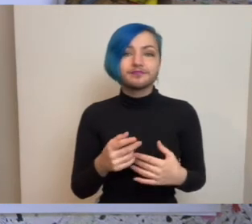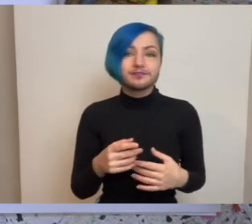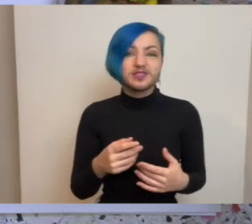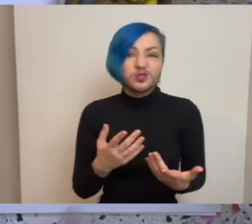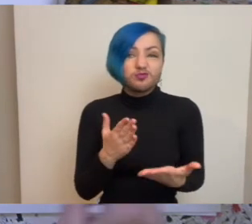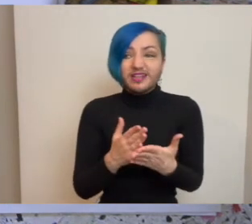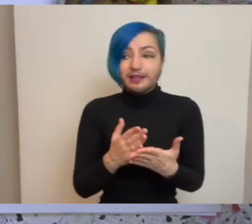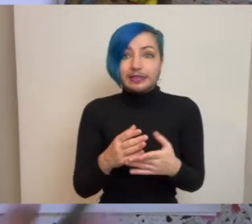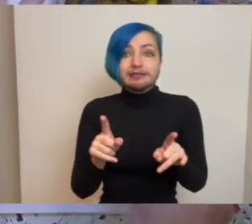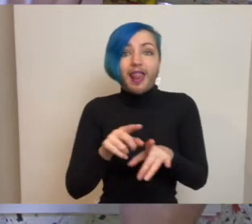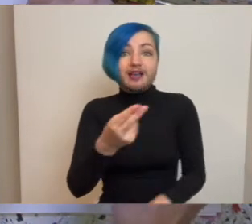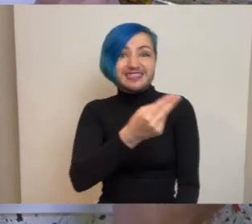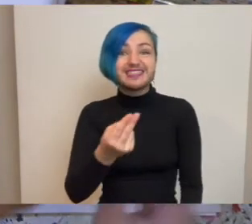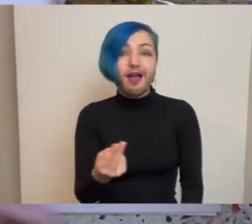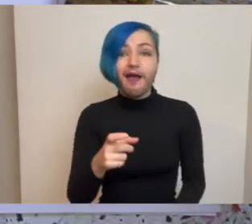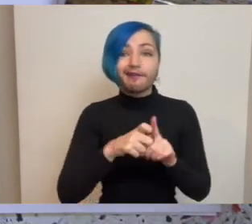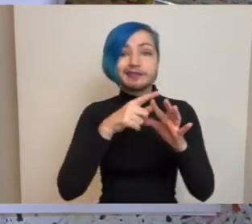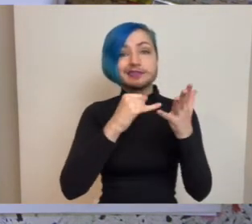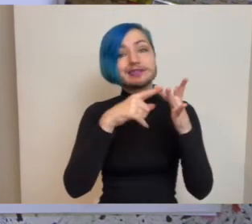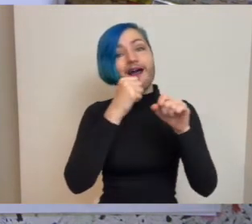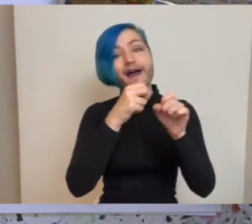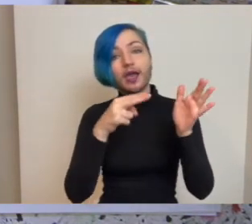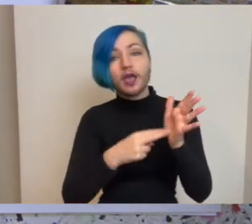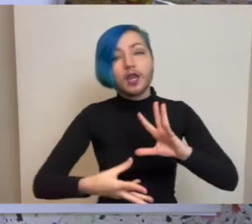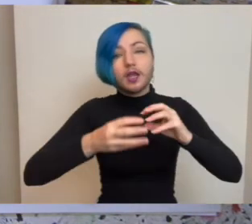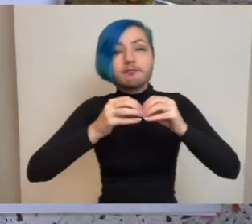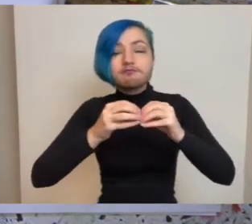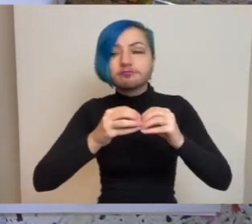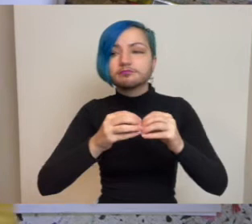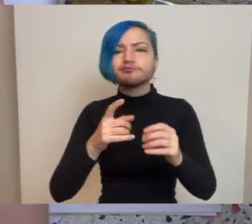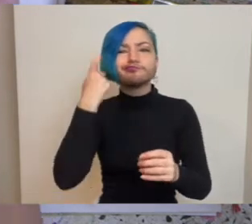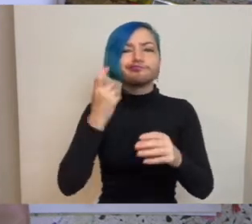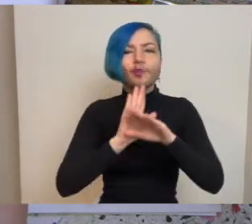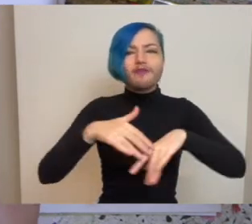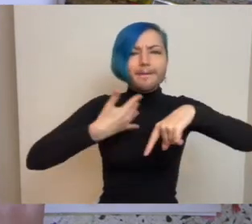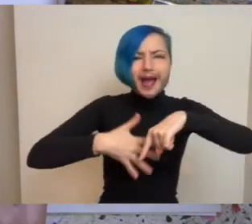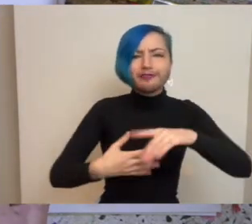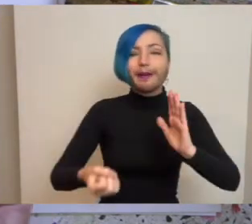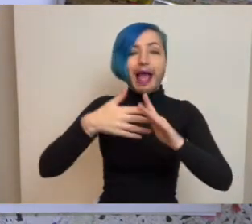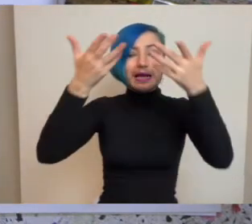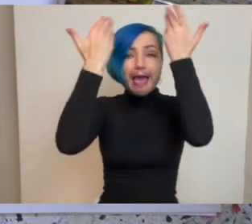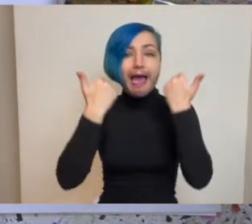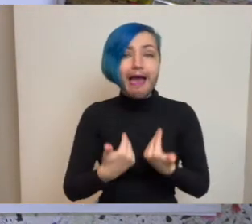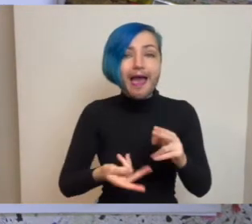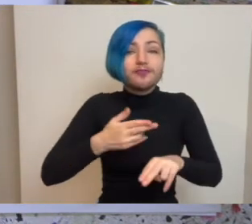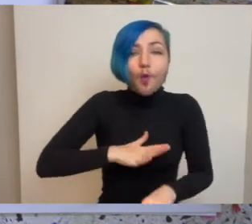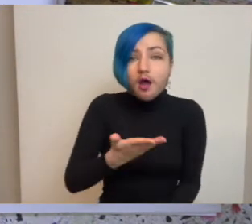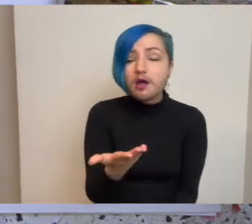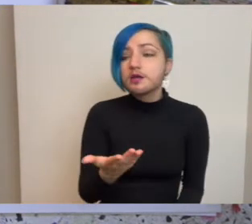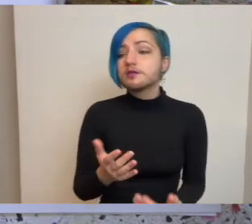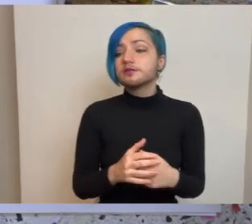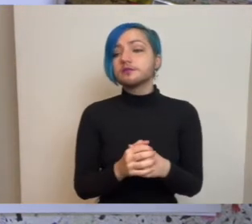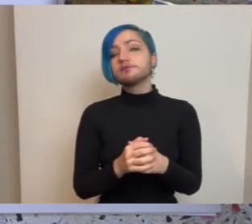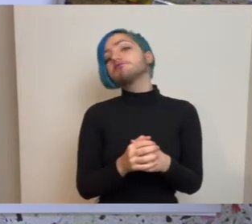like designing. And think about the background, put some hair on if you want to.